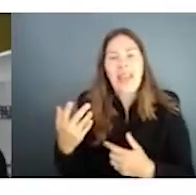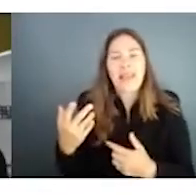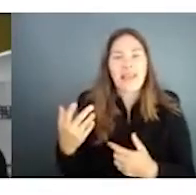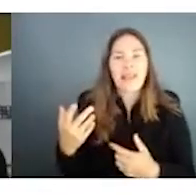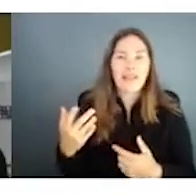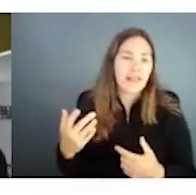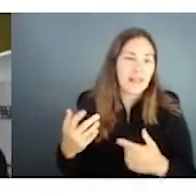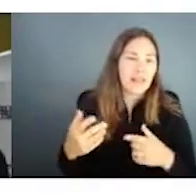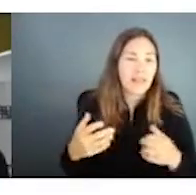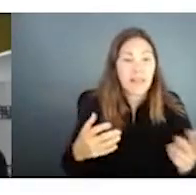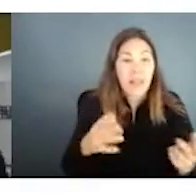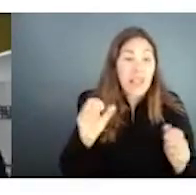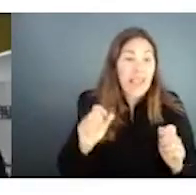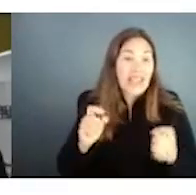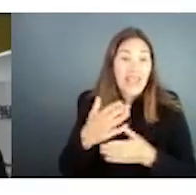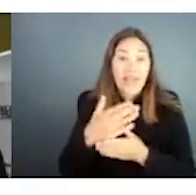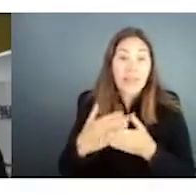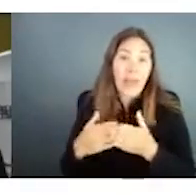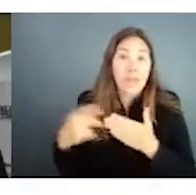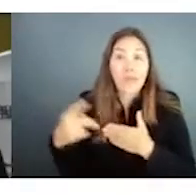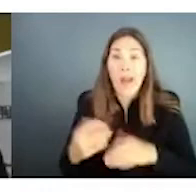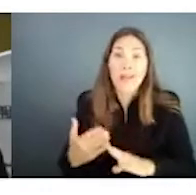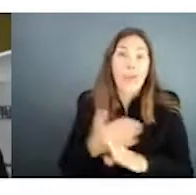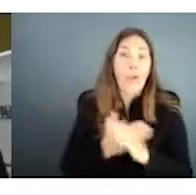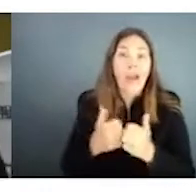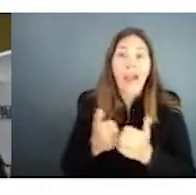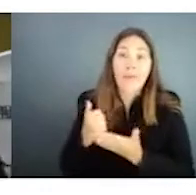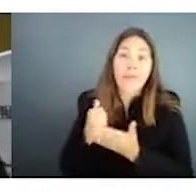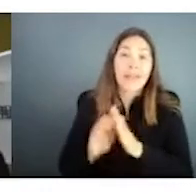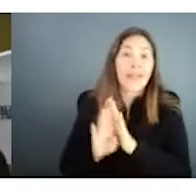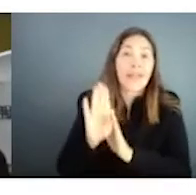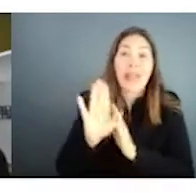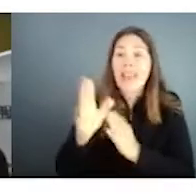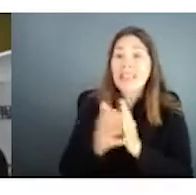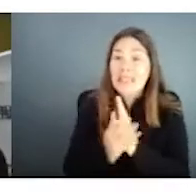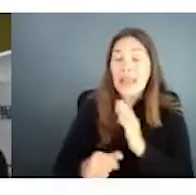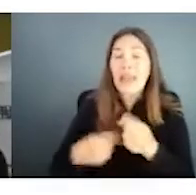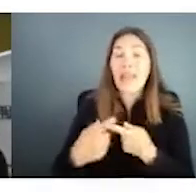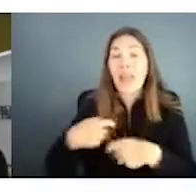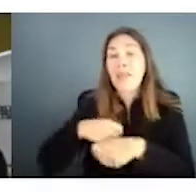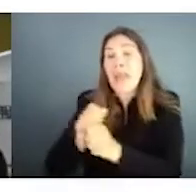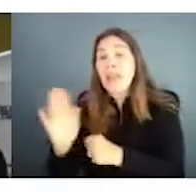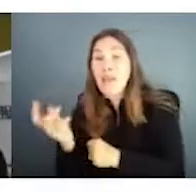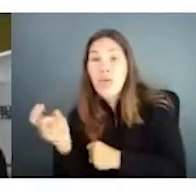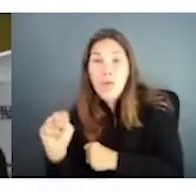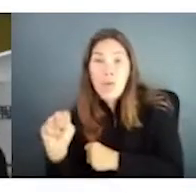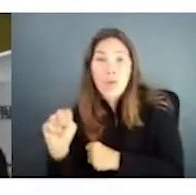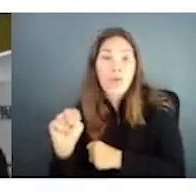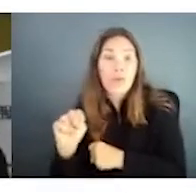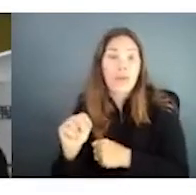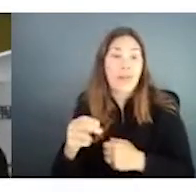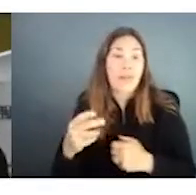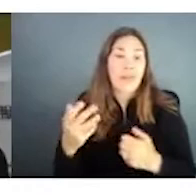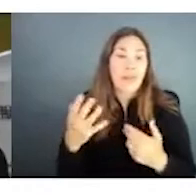Vary your projects, give them some projects early on that help develop their skills, and then get them into creating their own.